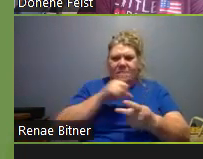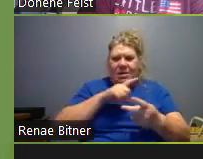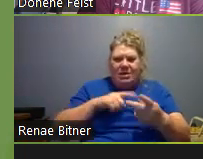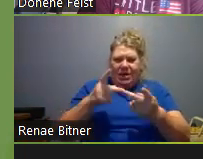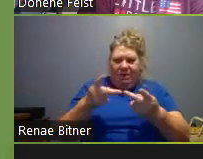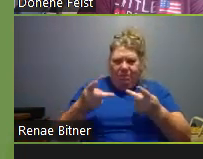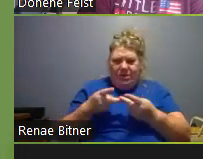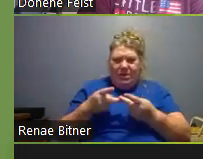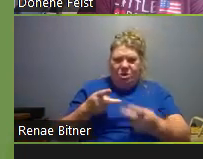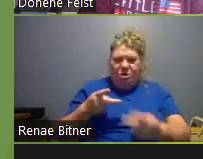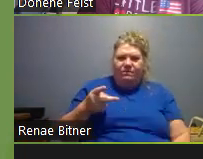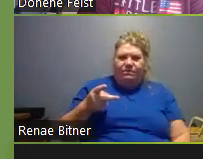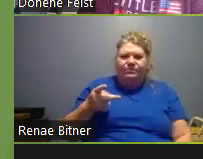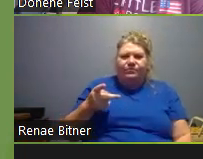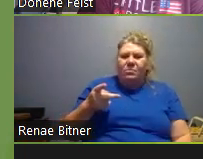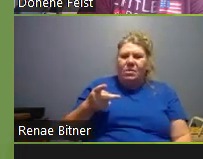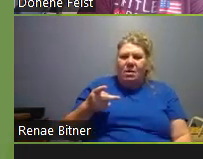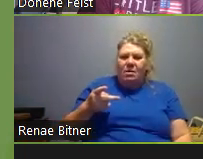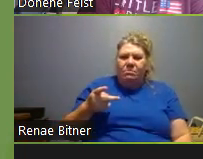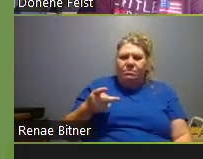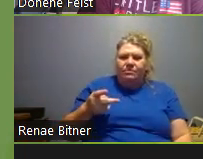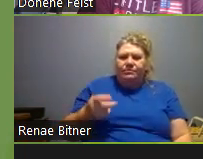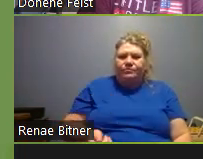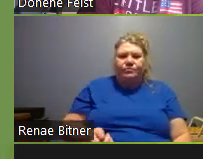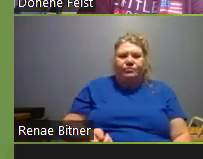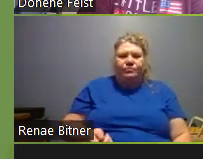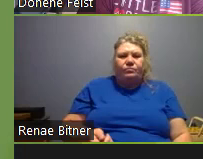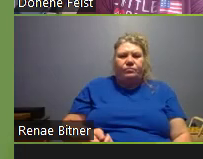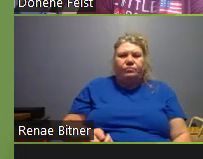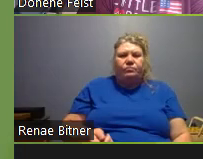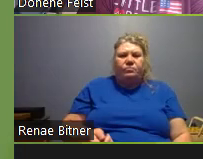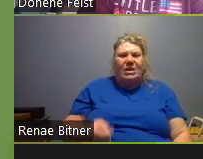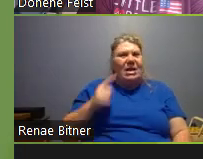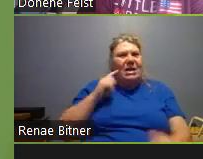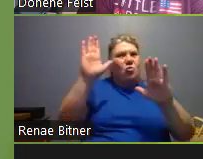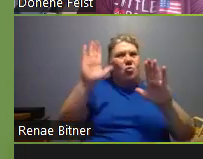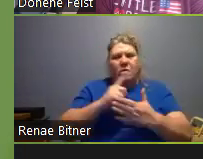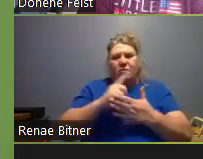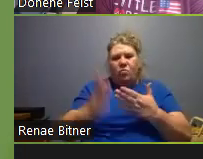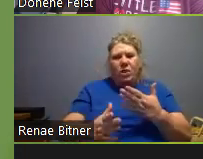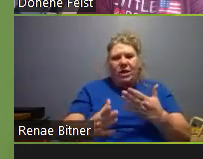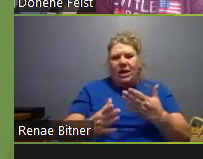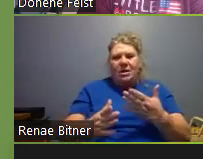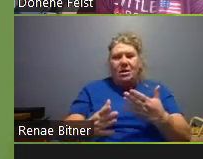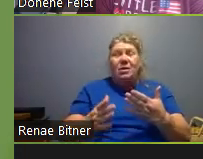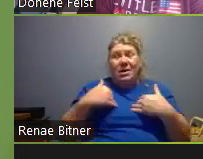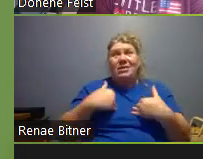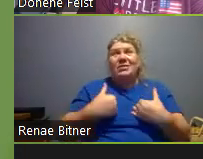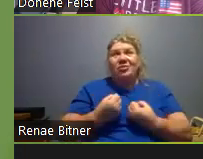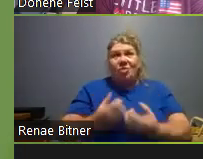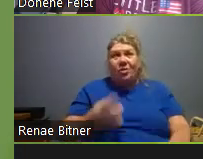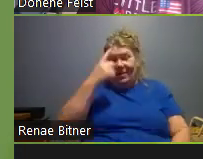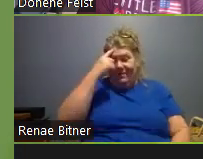campaigning for their position. It's a wonderful weekend. It's exhausting for